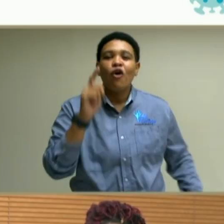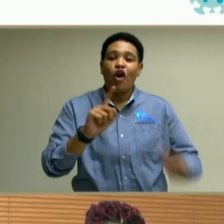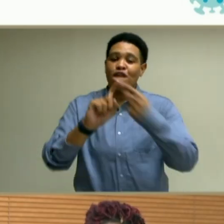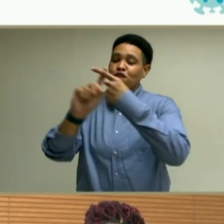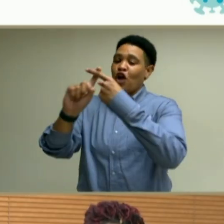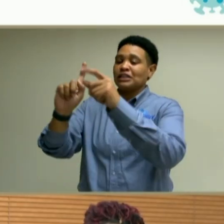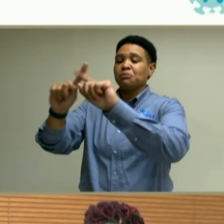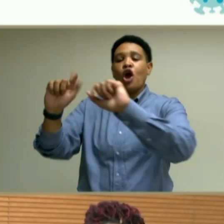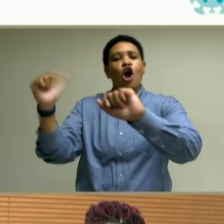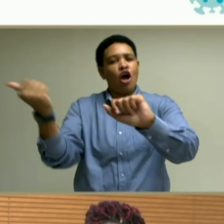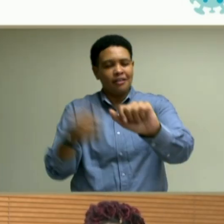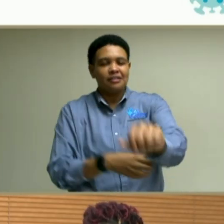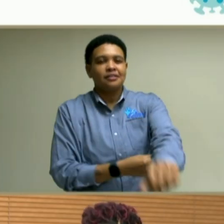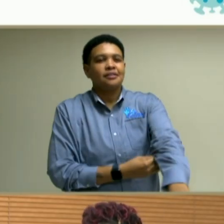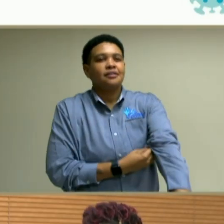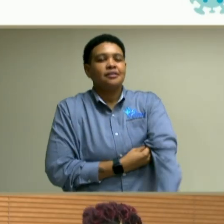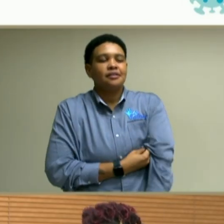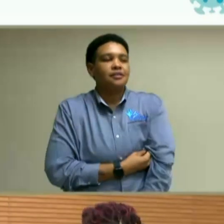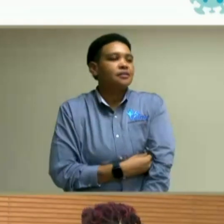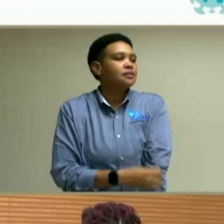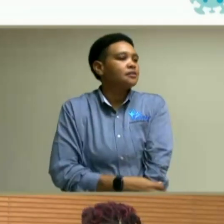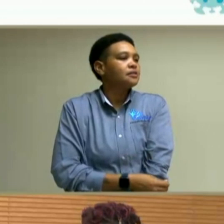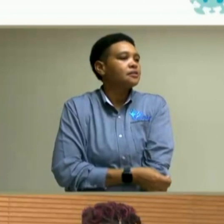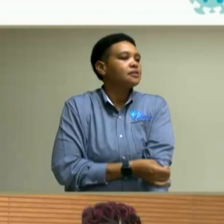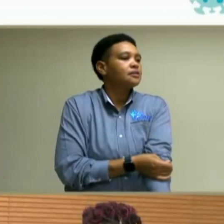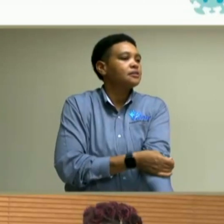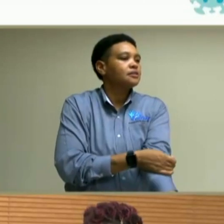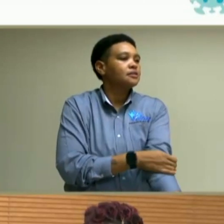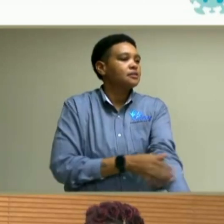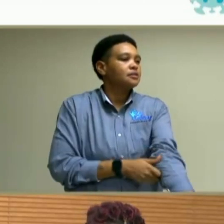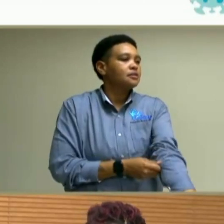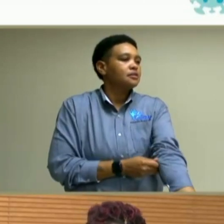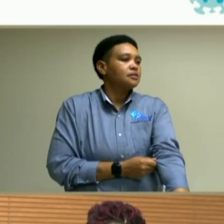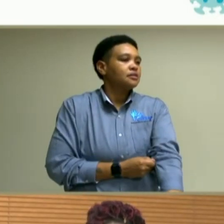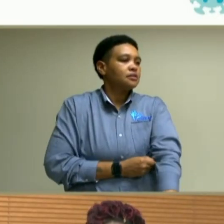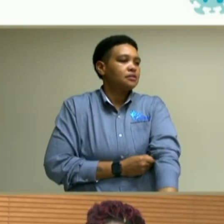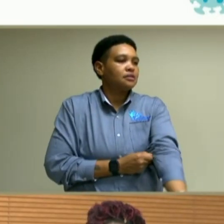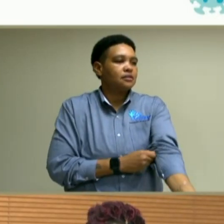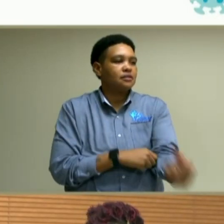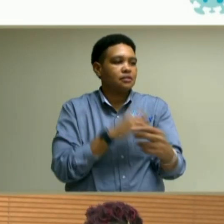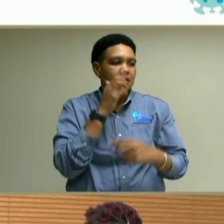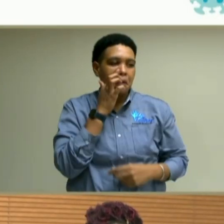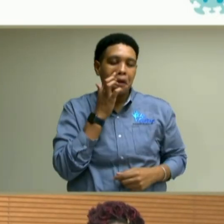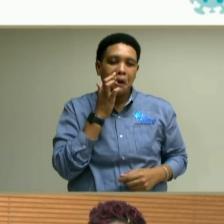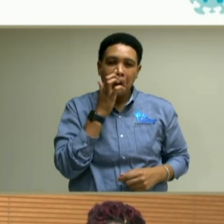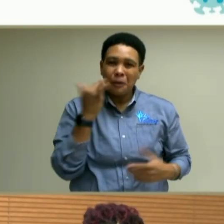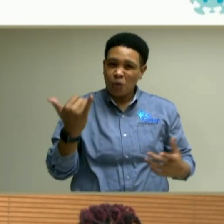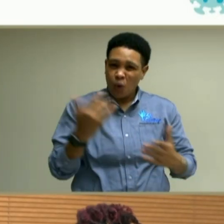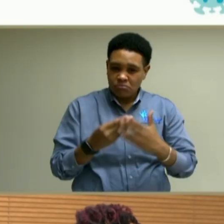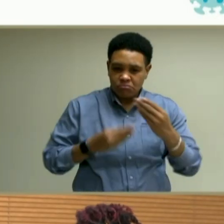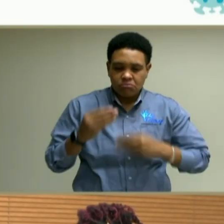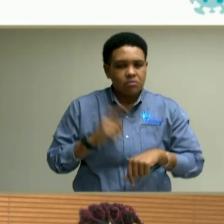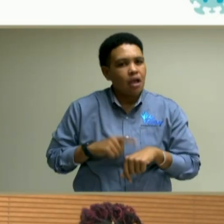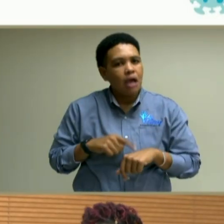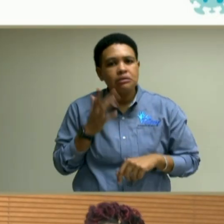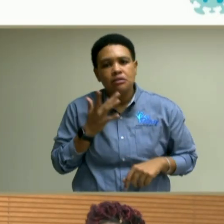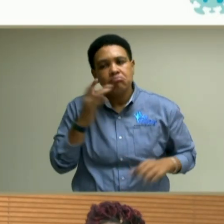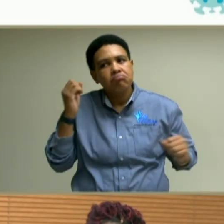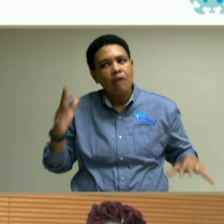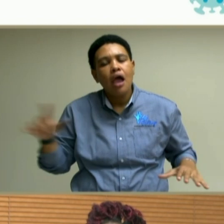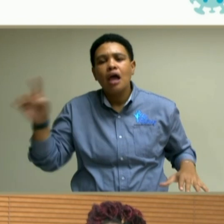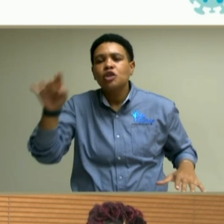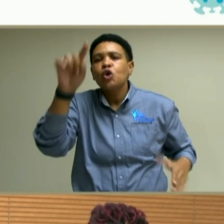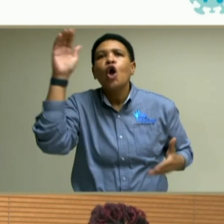We have had some economic hardships during this period of time. So decrease the stress that you're putting yourselves under